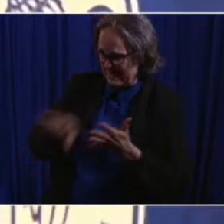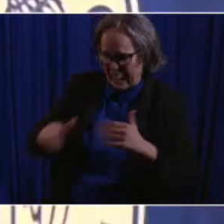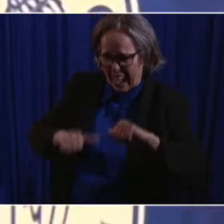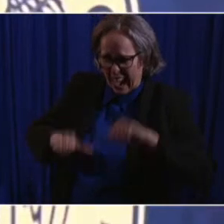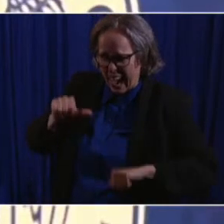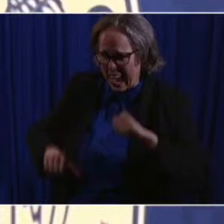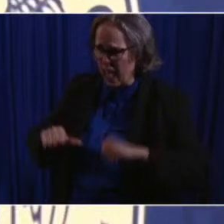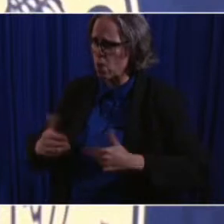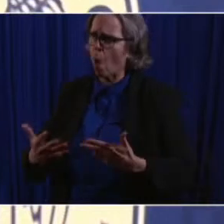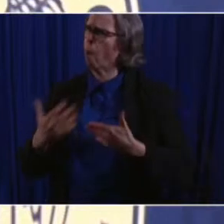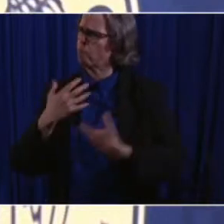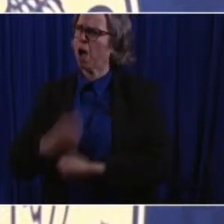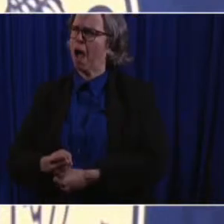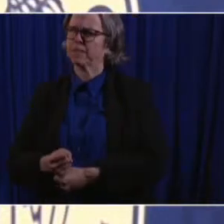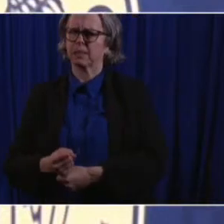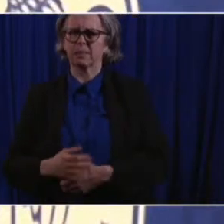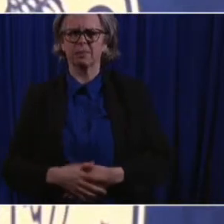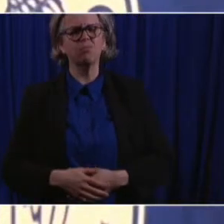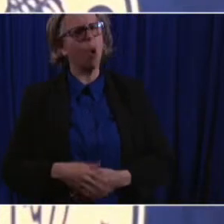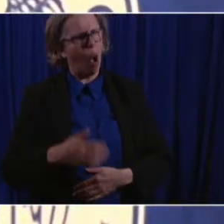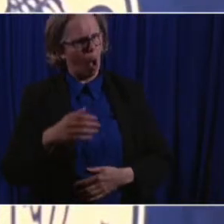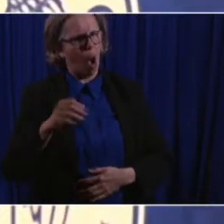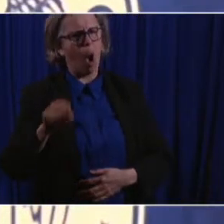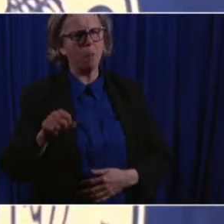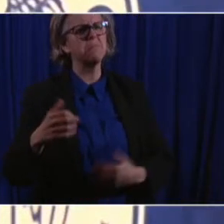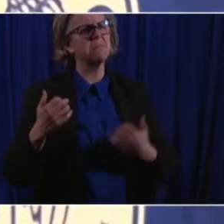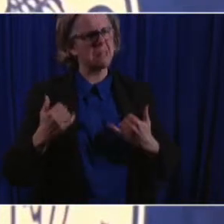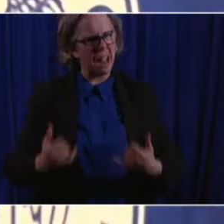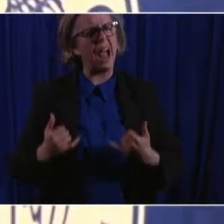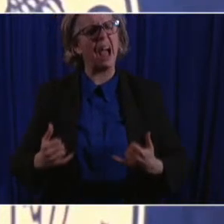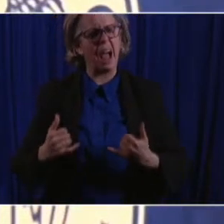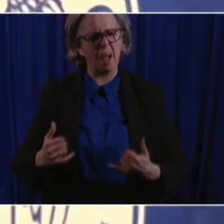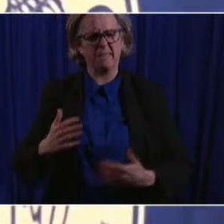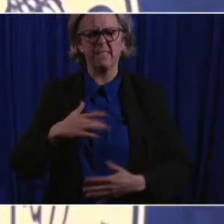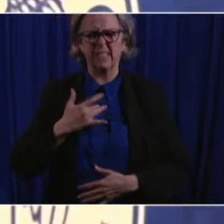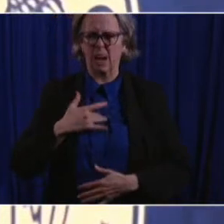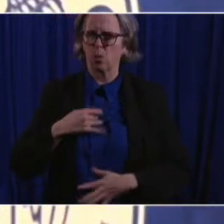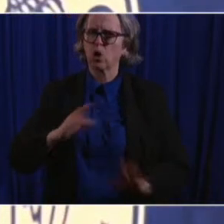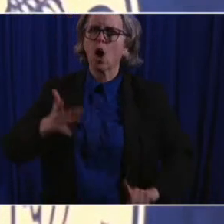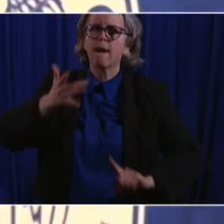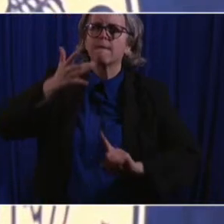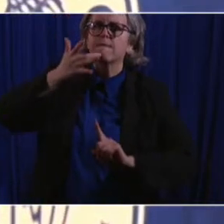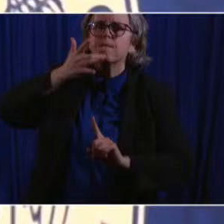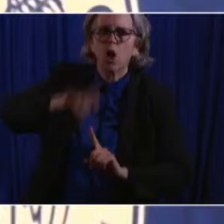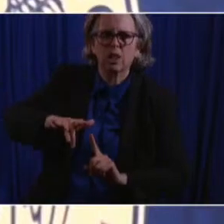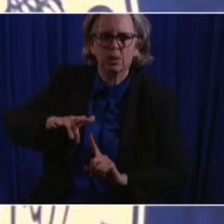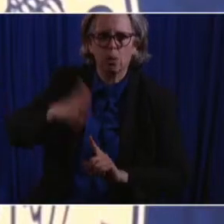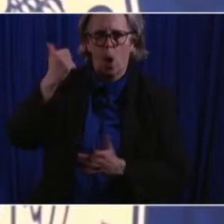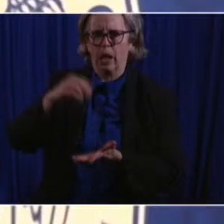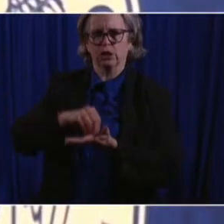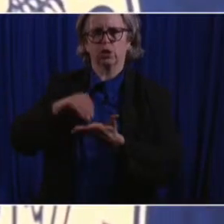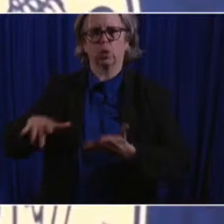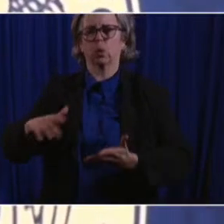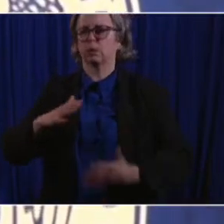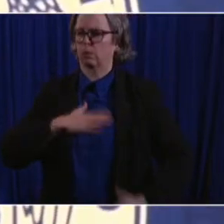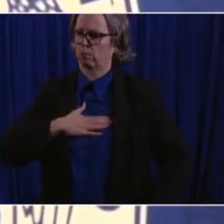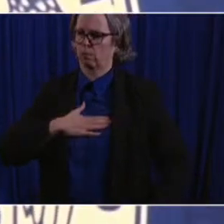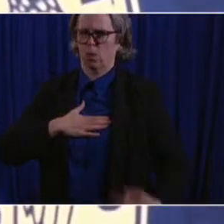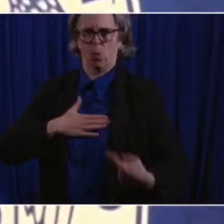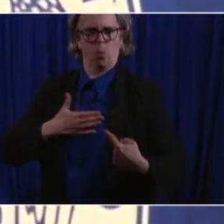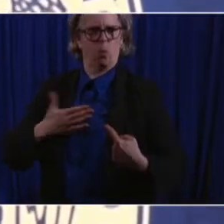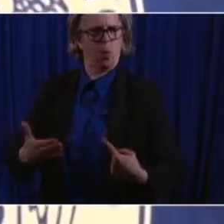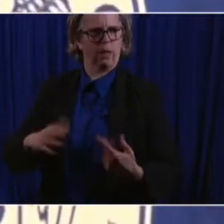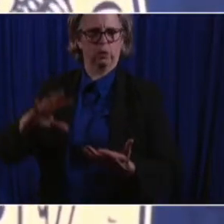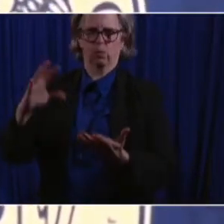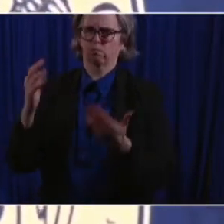moment, I think that as a community, we've been really lucky to have students that are so willing to receive the vaccine and protect their community and those around